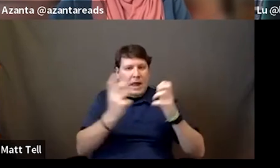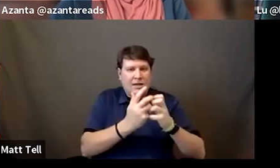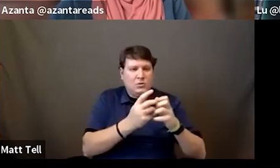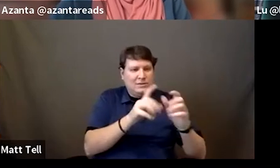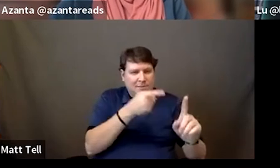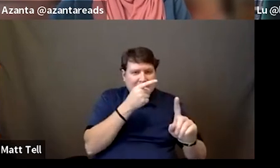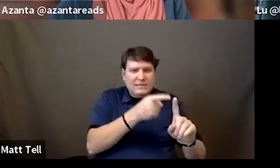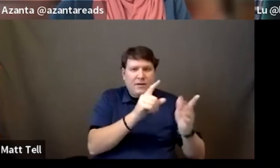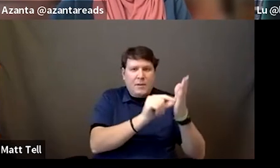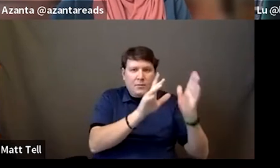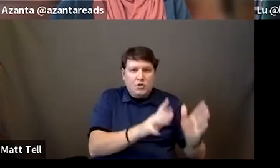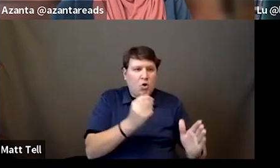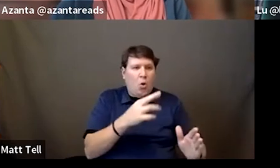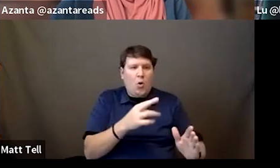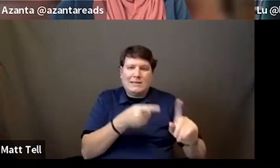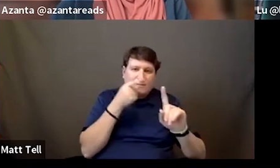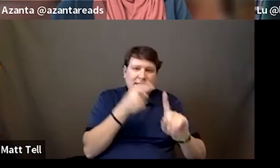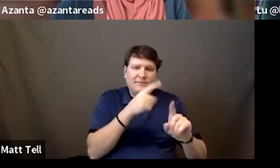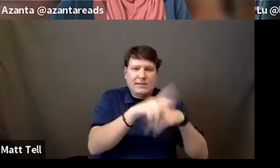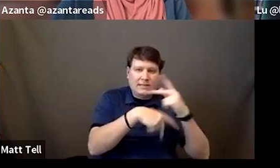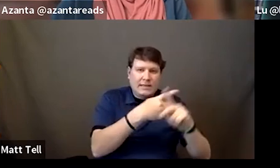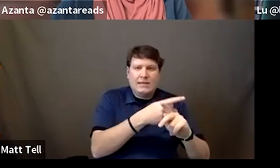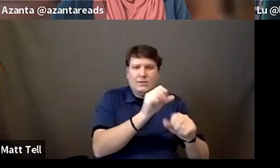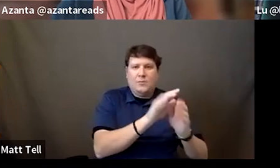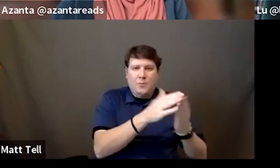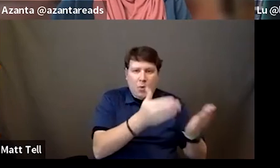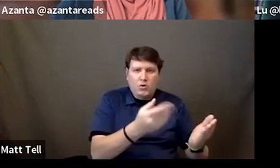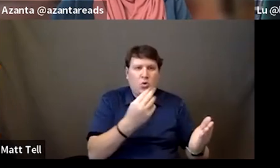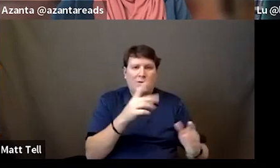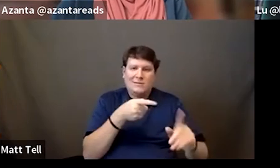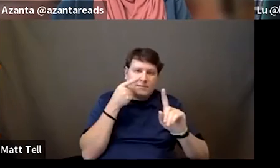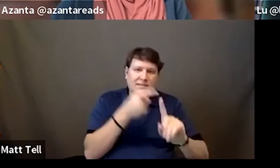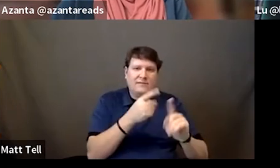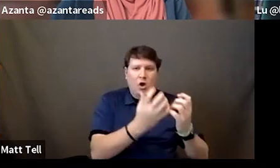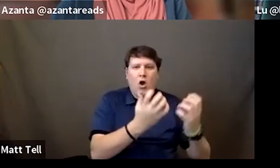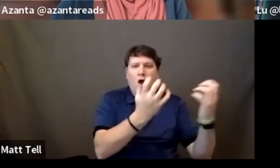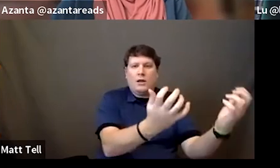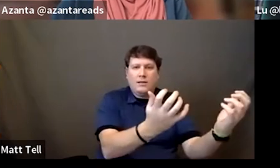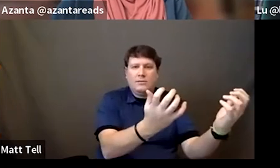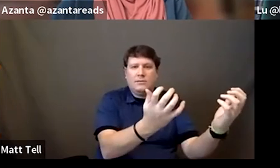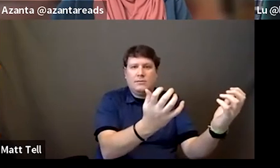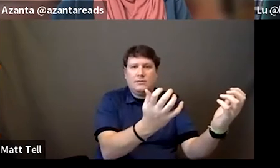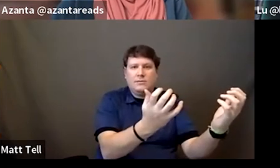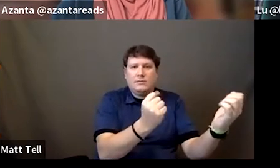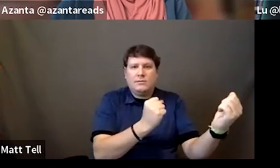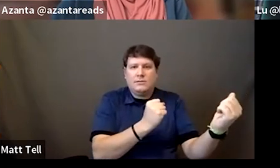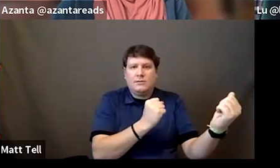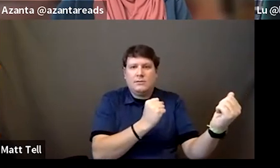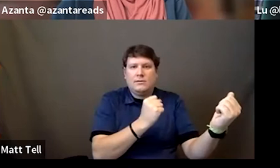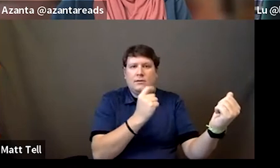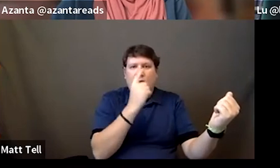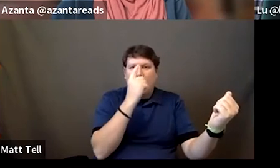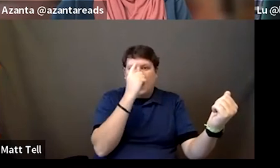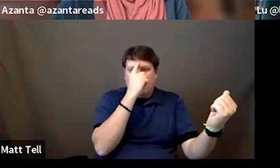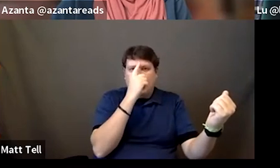or specific types of books or audiences, I think publishers have to do a lot more work in trying to